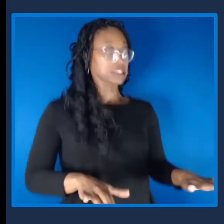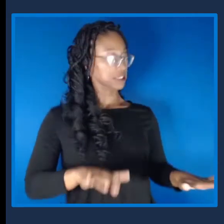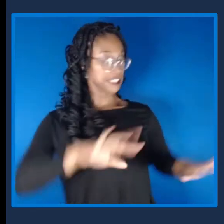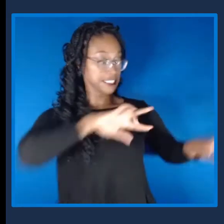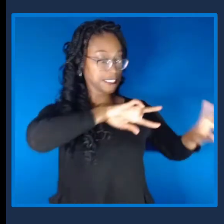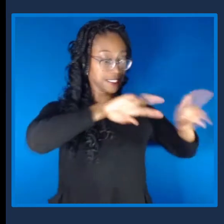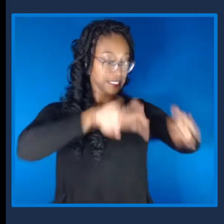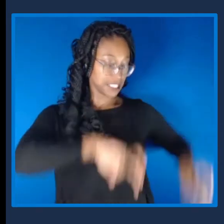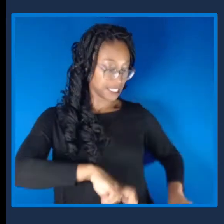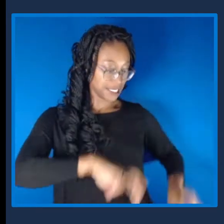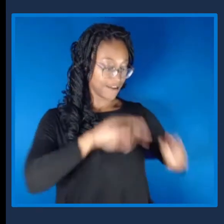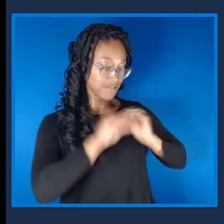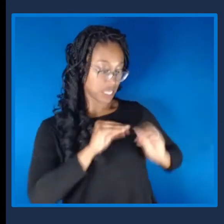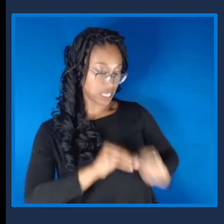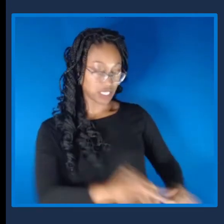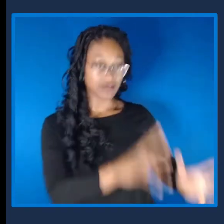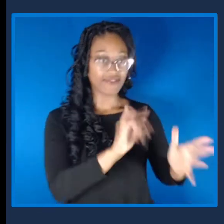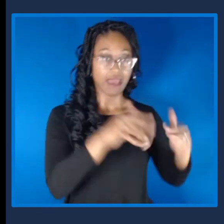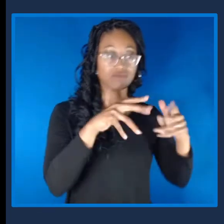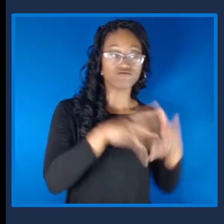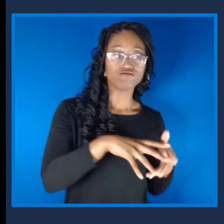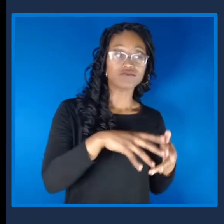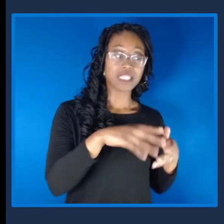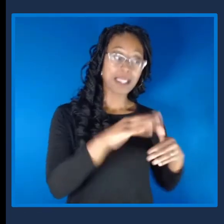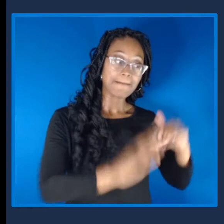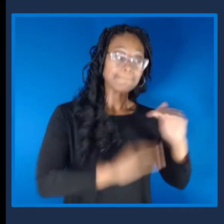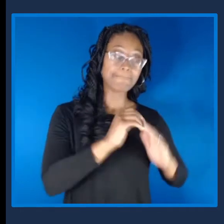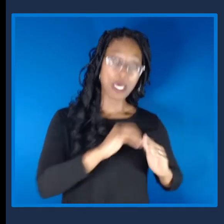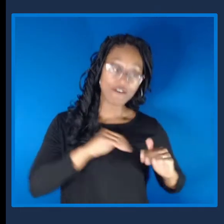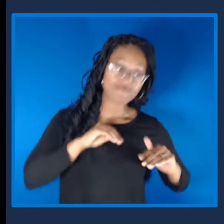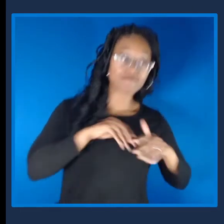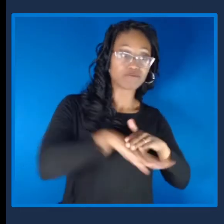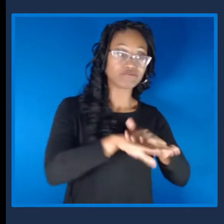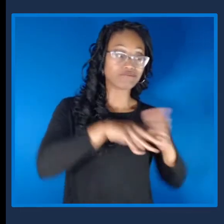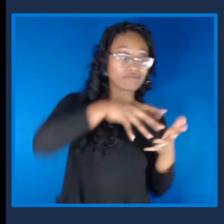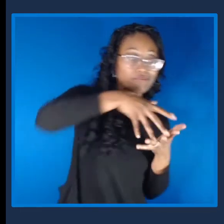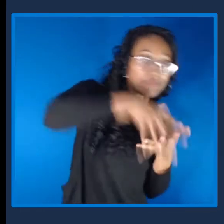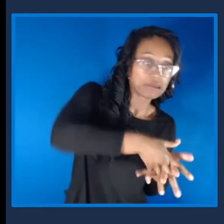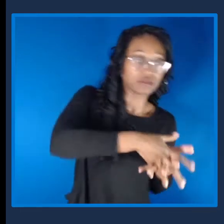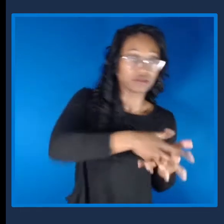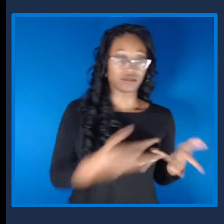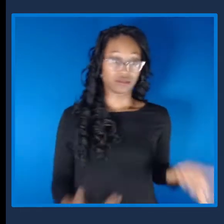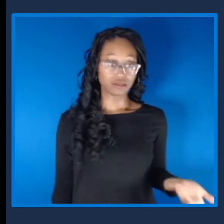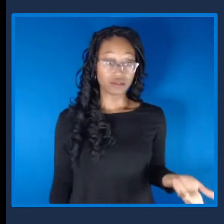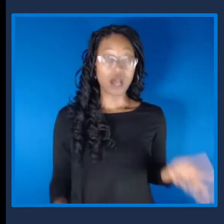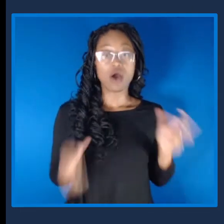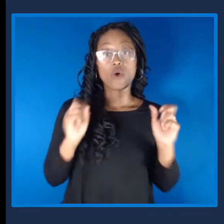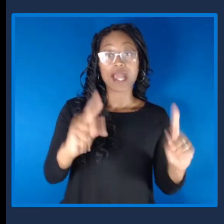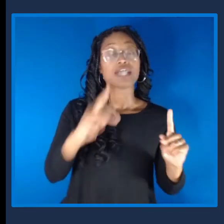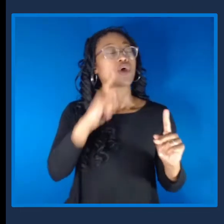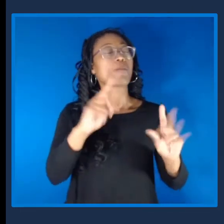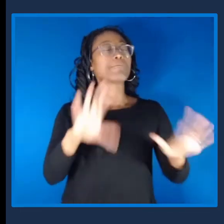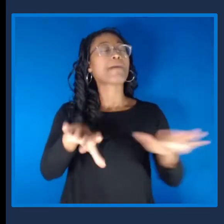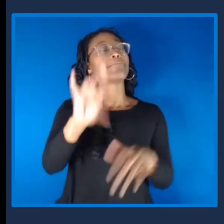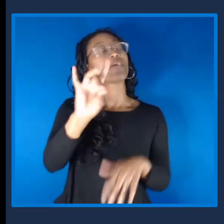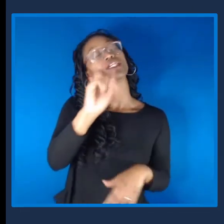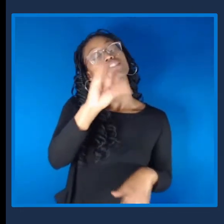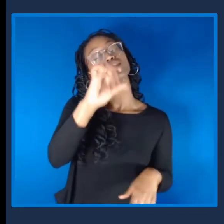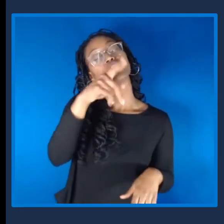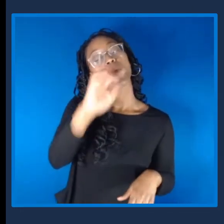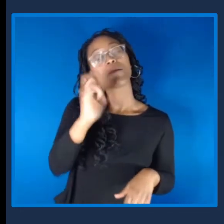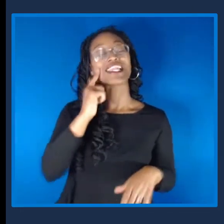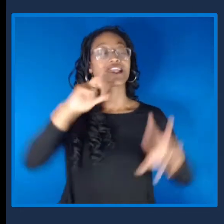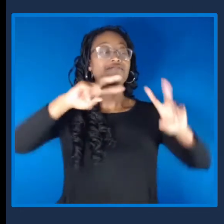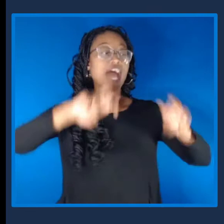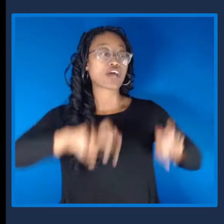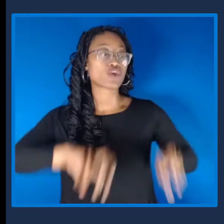The steps really are outlined here as the first thing is to pick a scope to actually evaluate or test. And we'll talk about in the next slide why